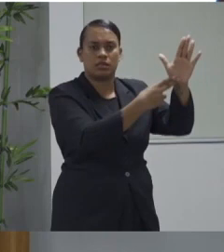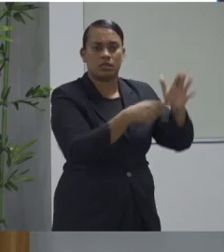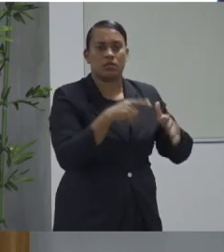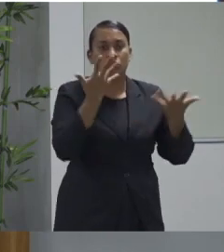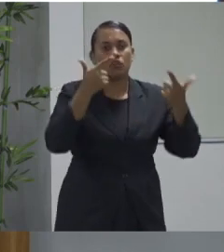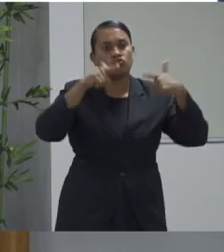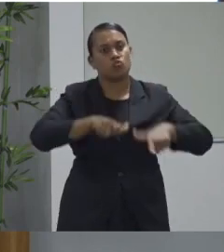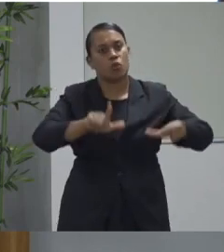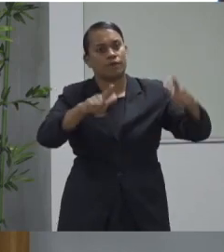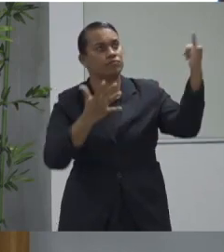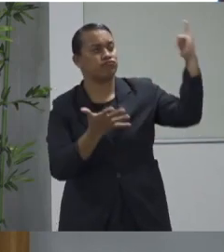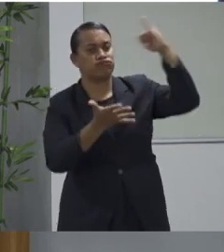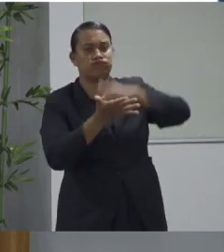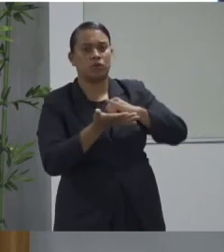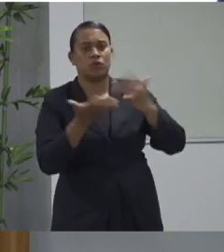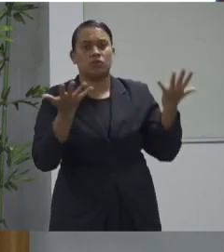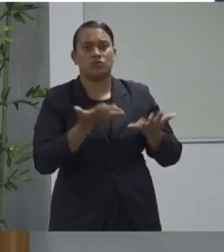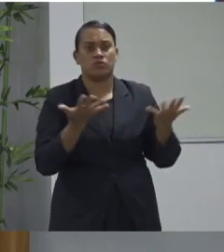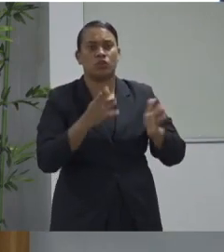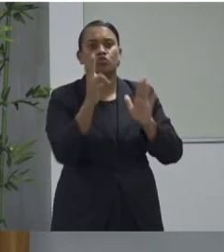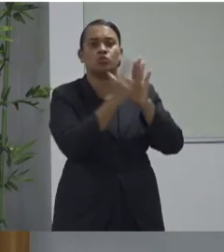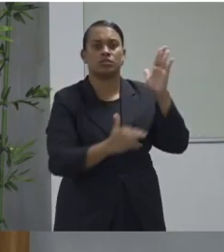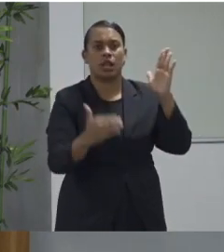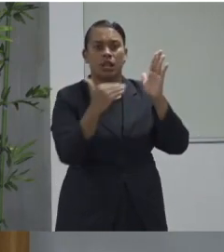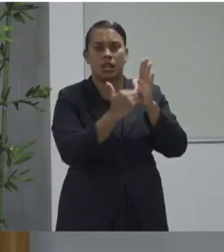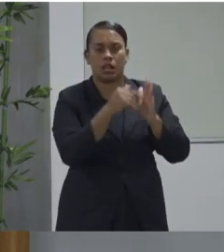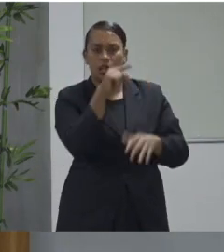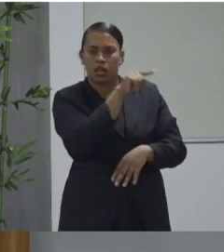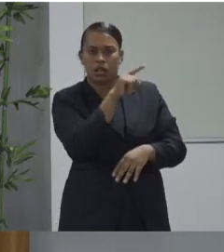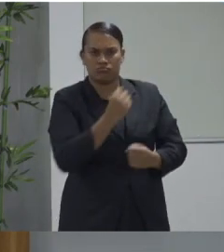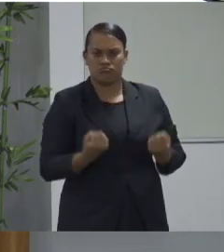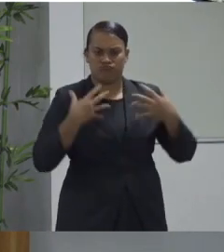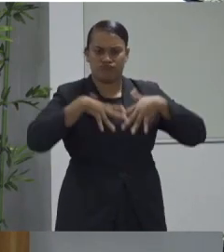Zealand, returned to Fiji on the 22nd of March.